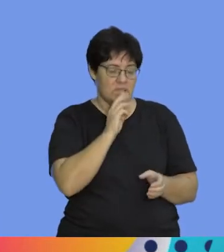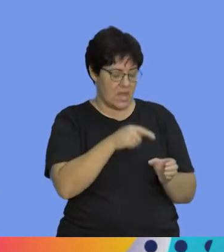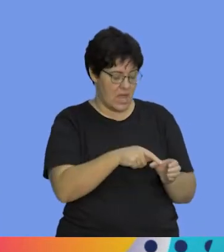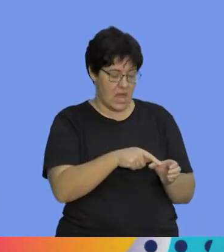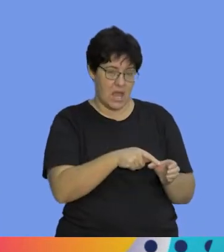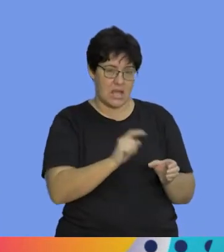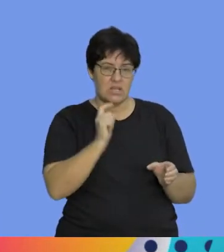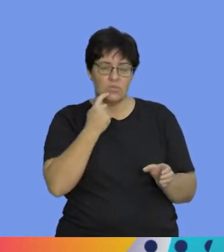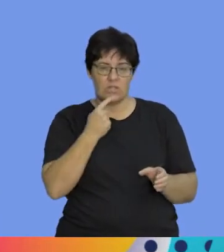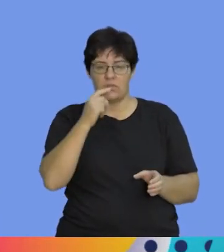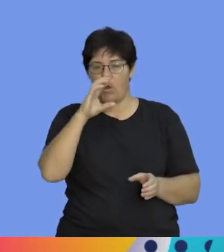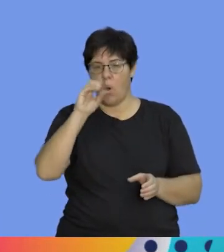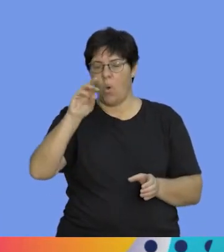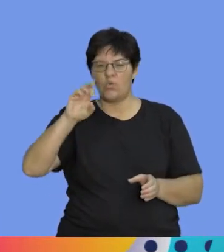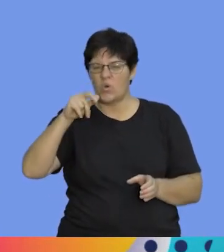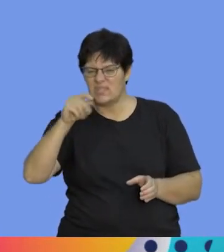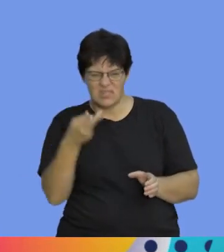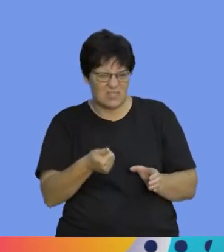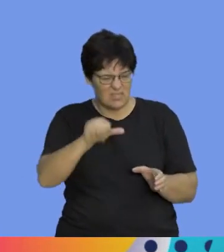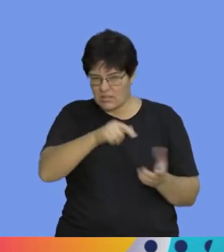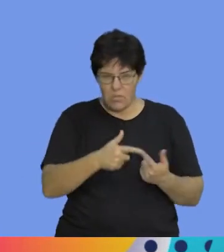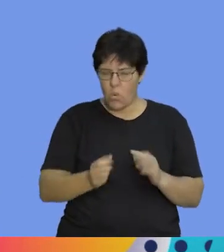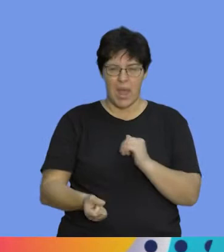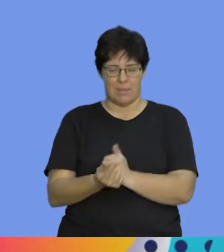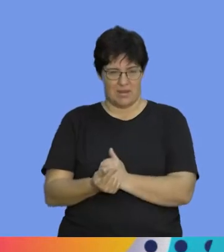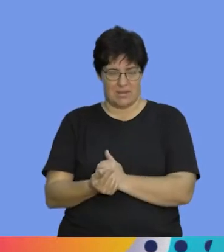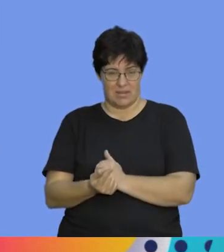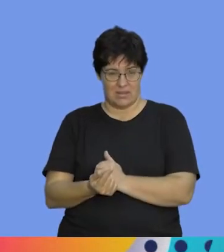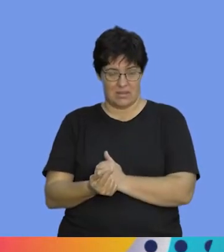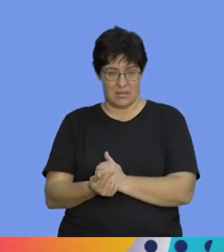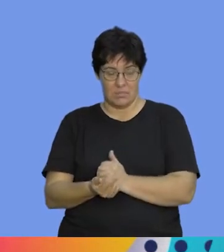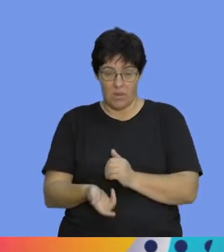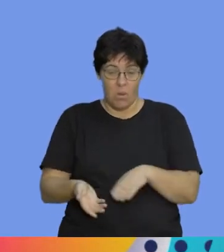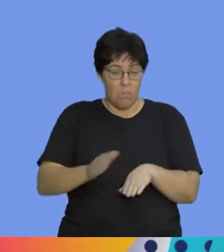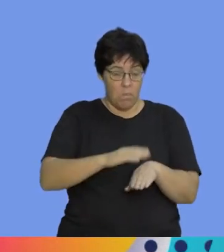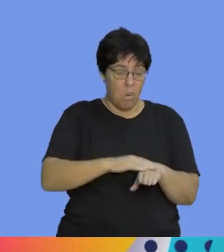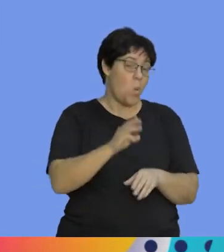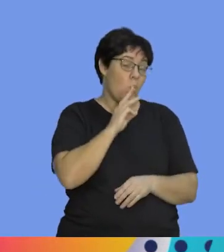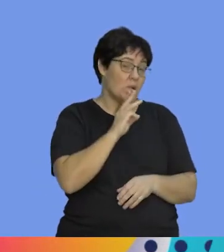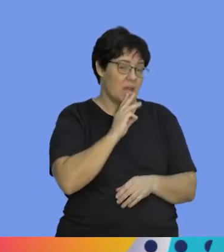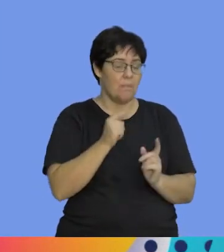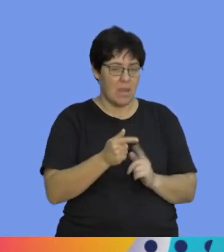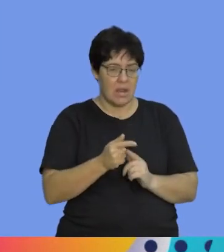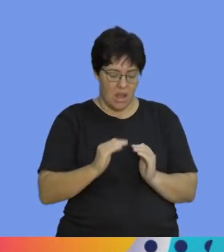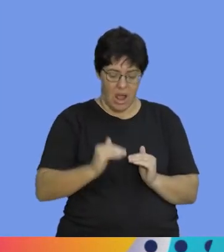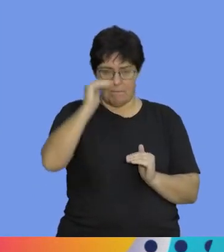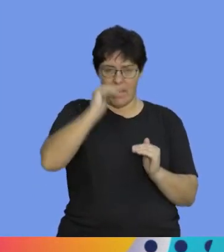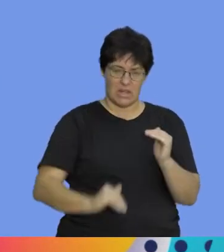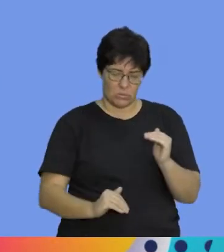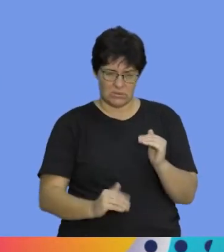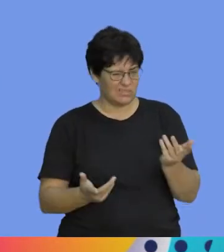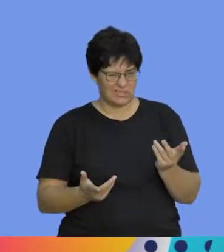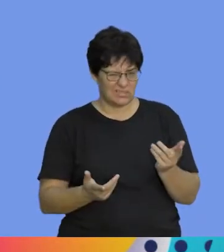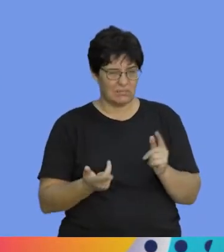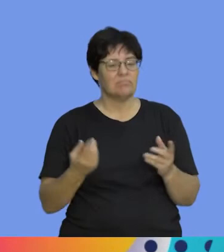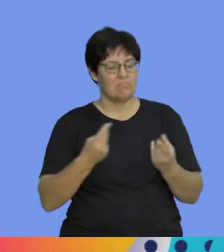what happens to its concentration? Are we adding more water so that the concentration gets higher or lower? These are some of the